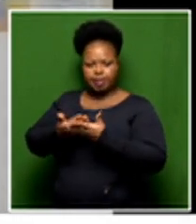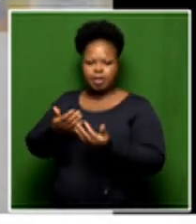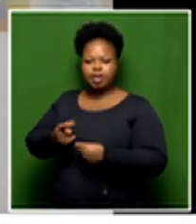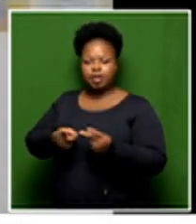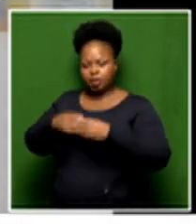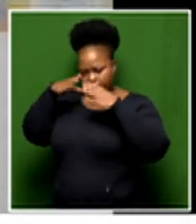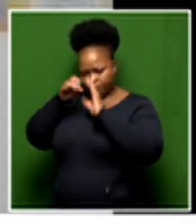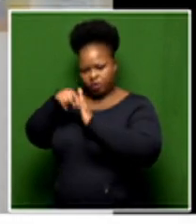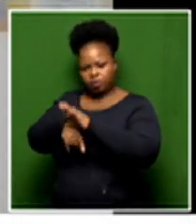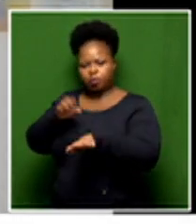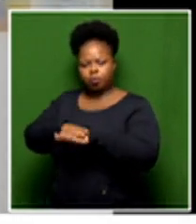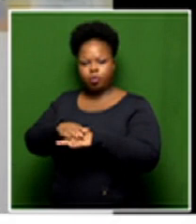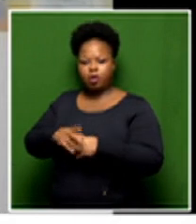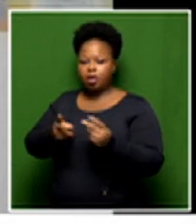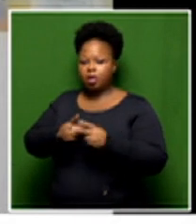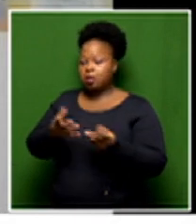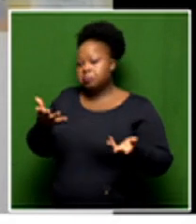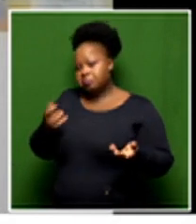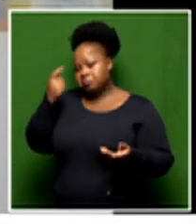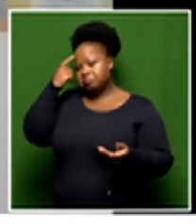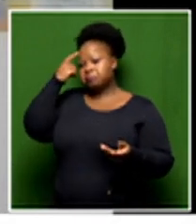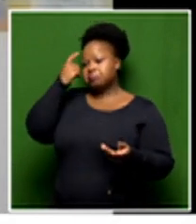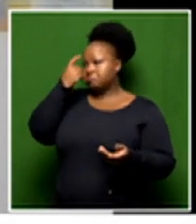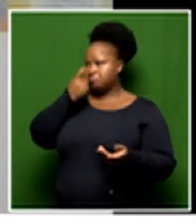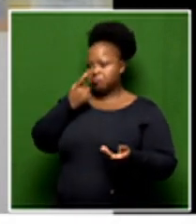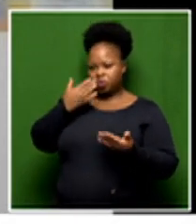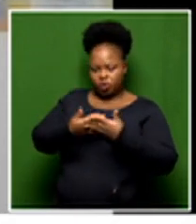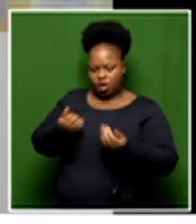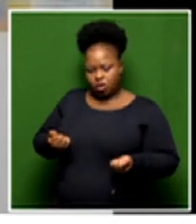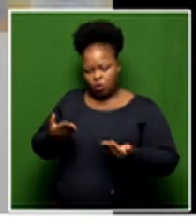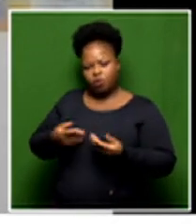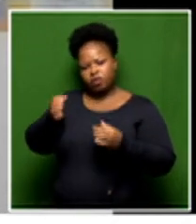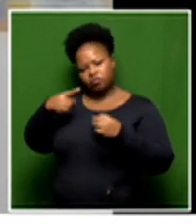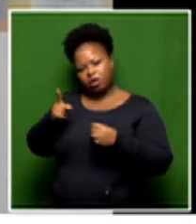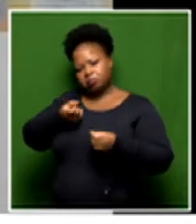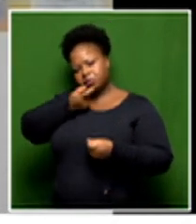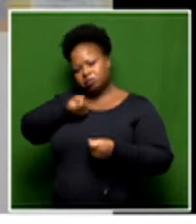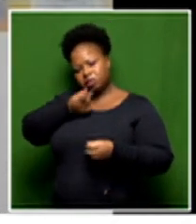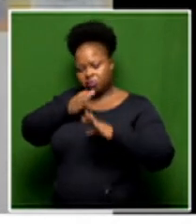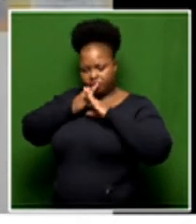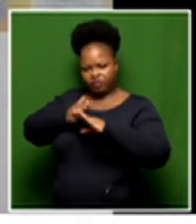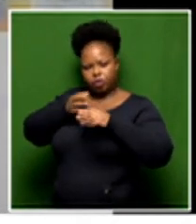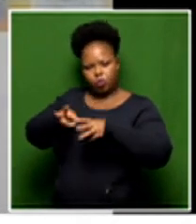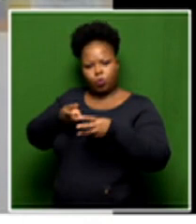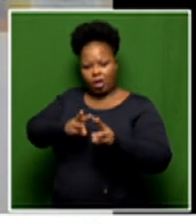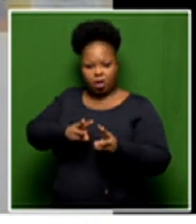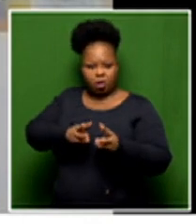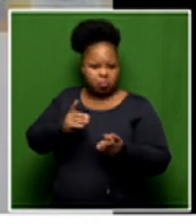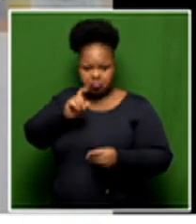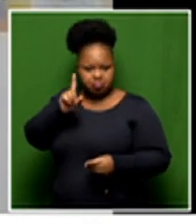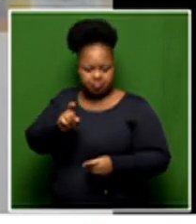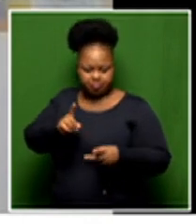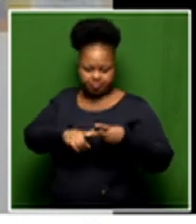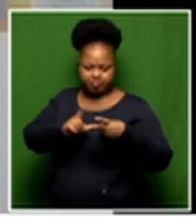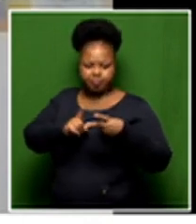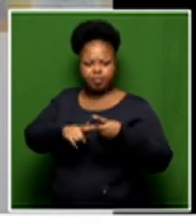need to focus. So are we able to offer the right treatment or the right preventative modality